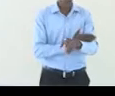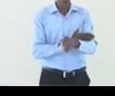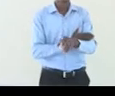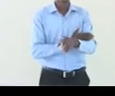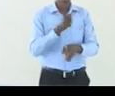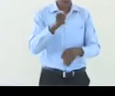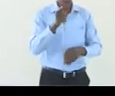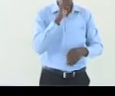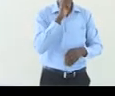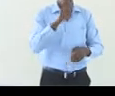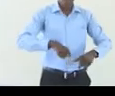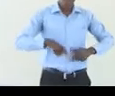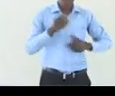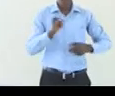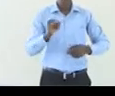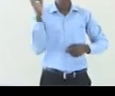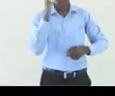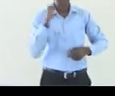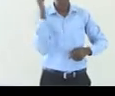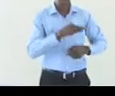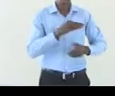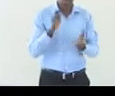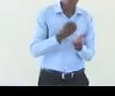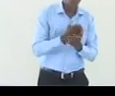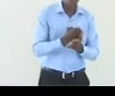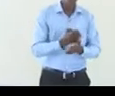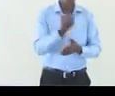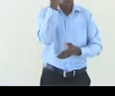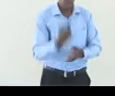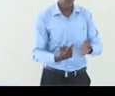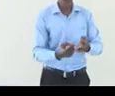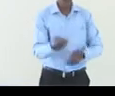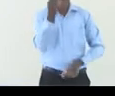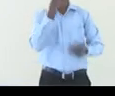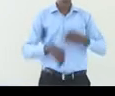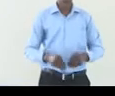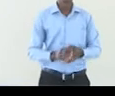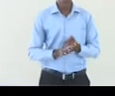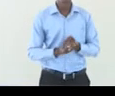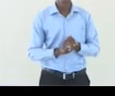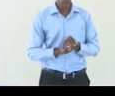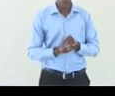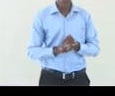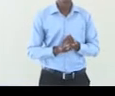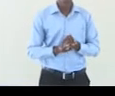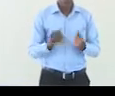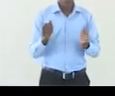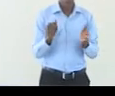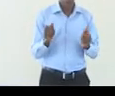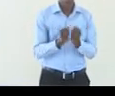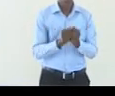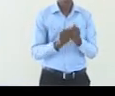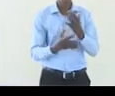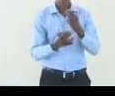are living a fake economy. If you don't produce, if you are only consuming. And we were consuming all that with oil